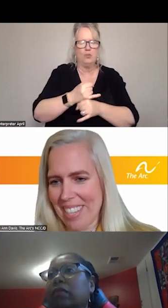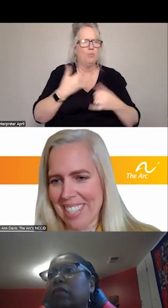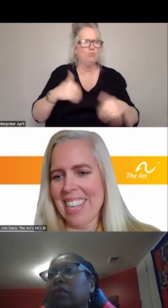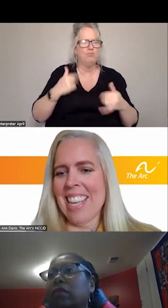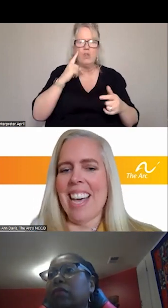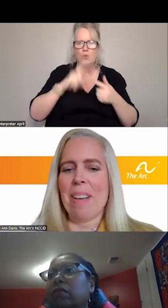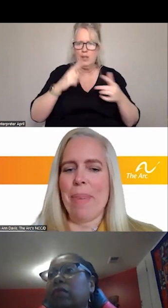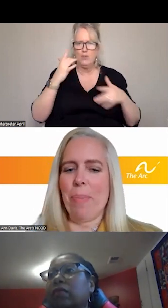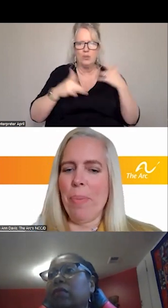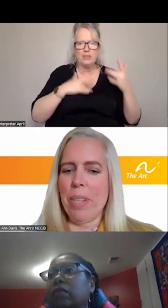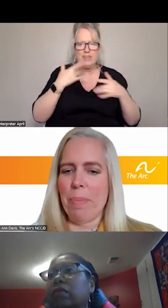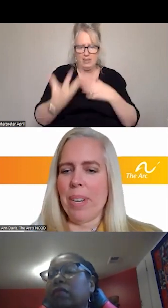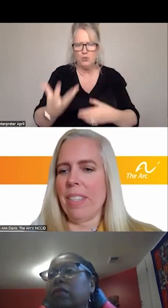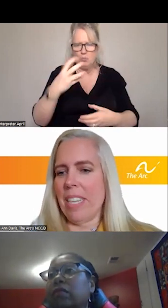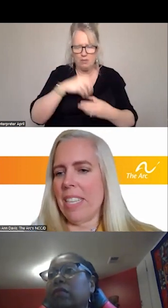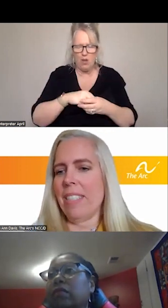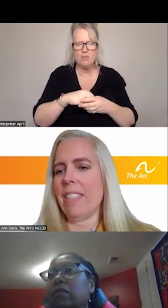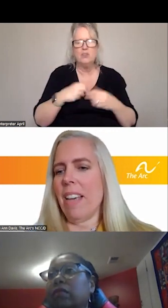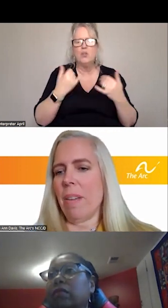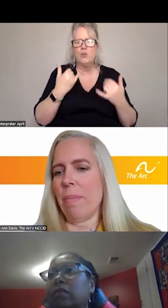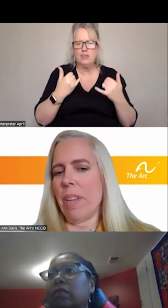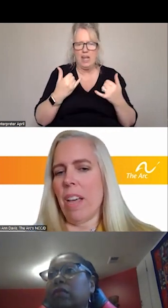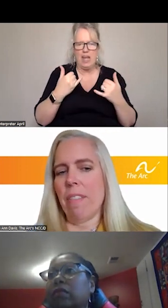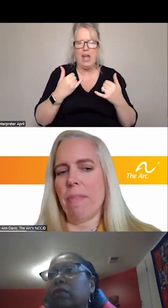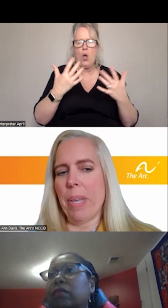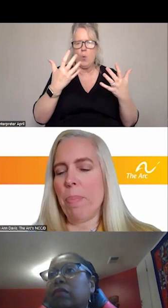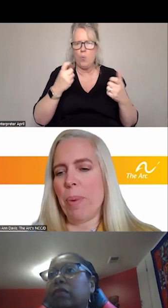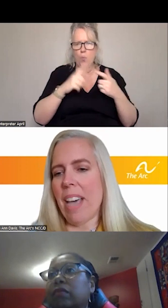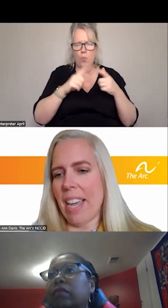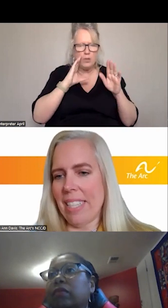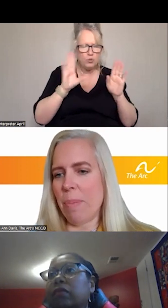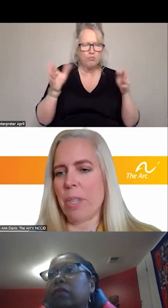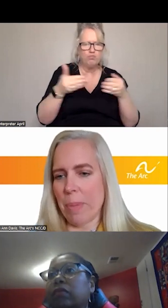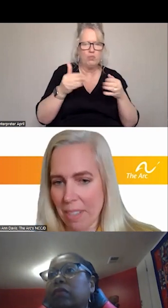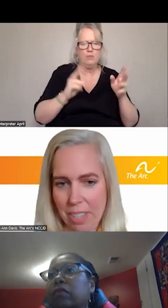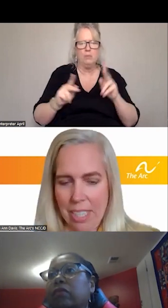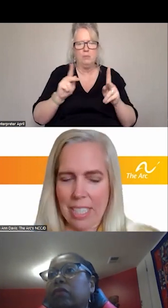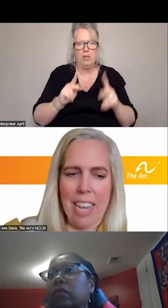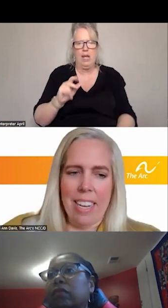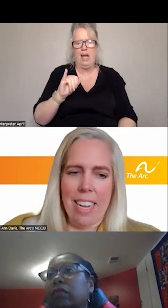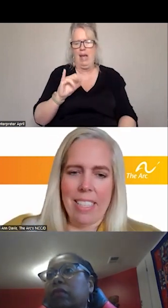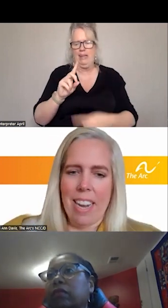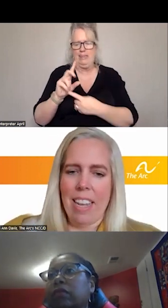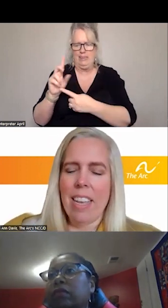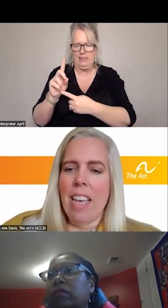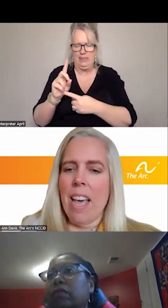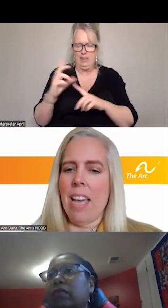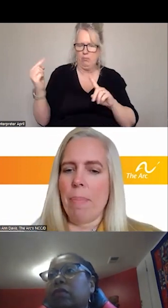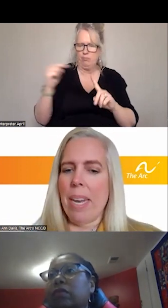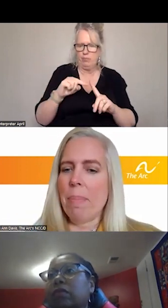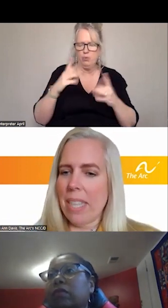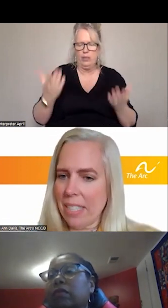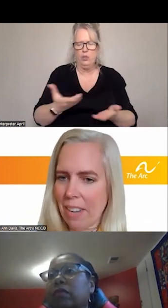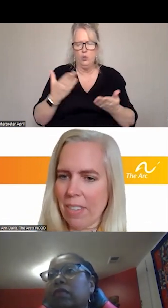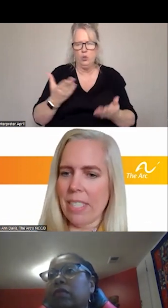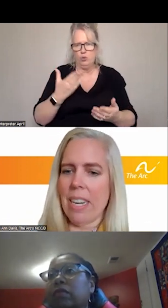part of it. And we want to bring the lens of people with IDD more specifically to 988 today. And